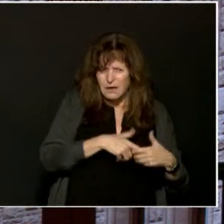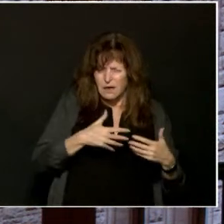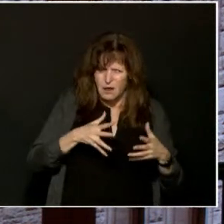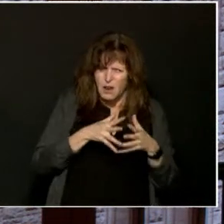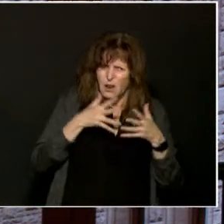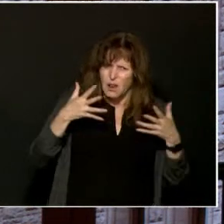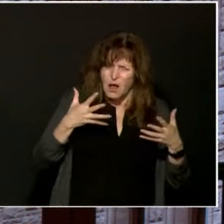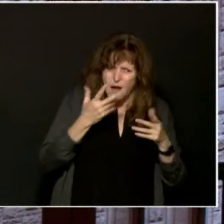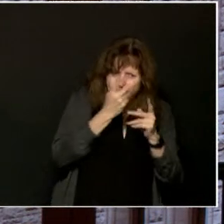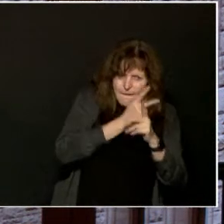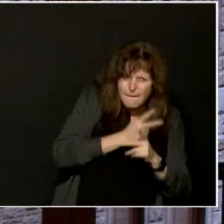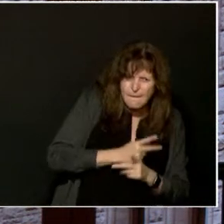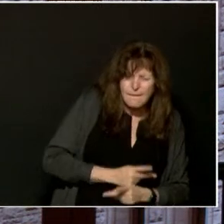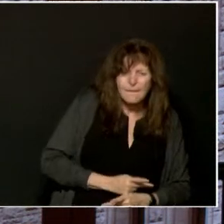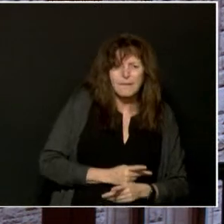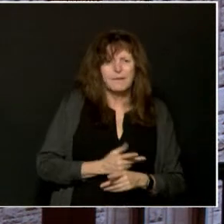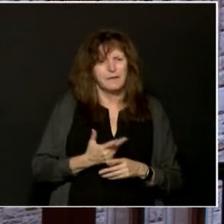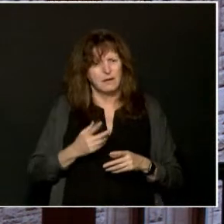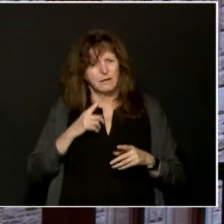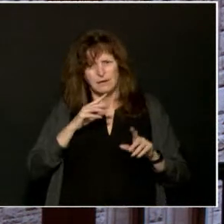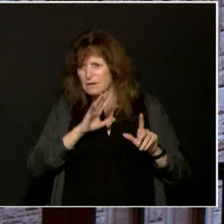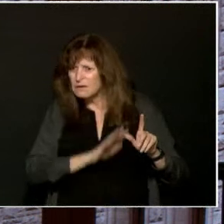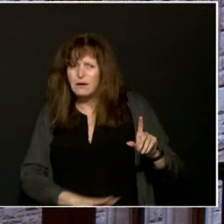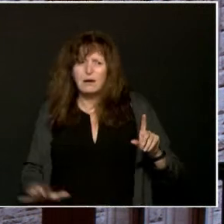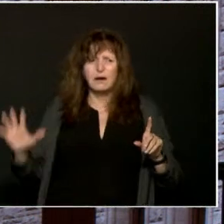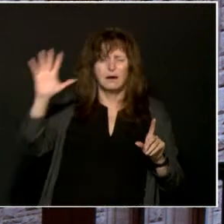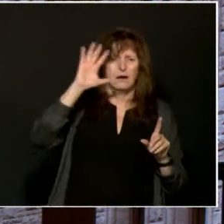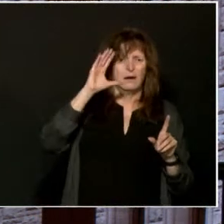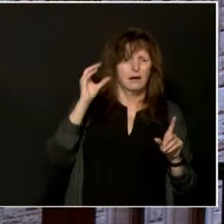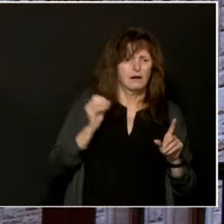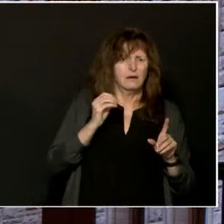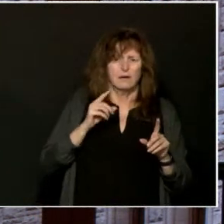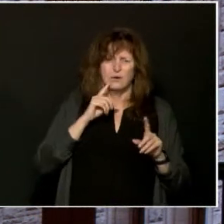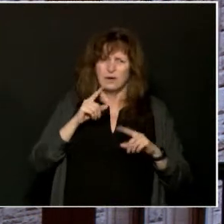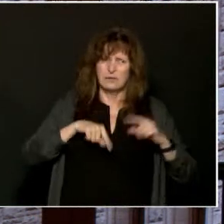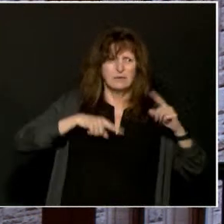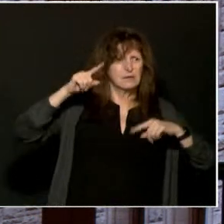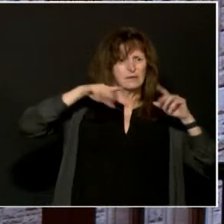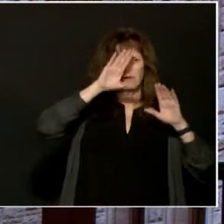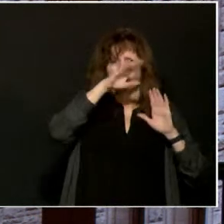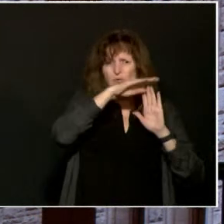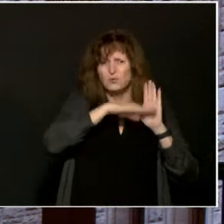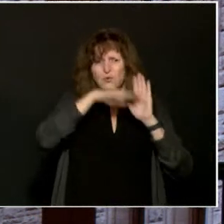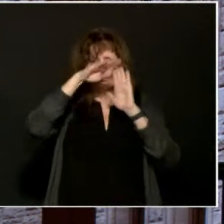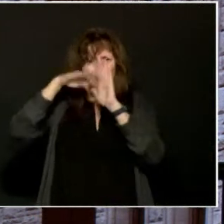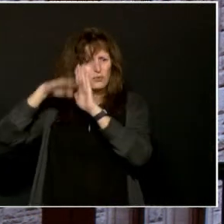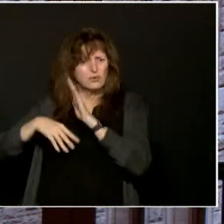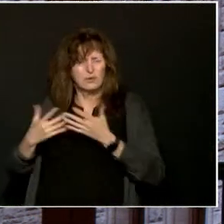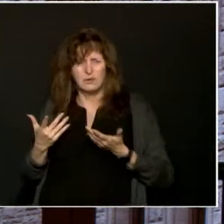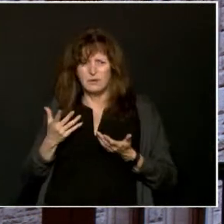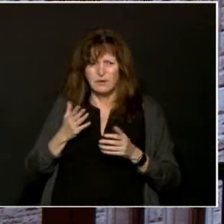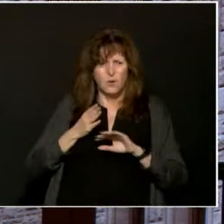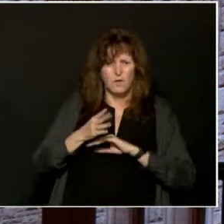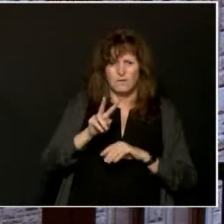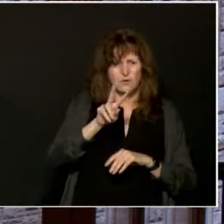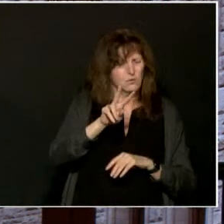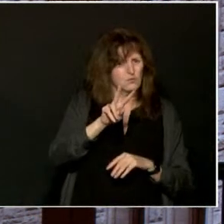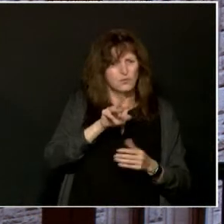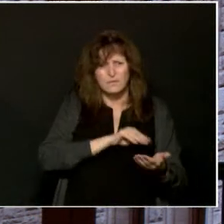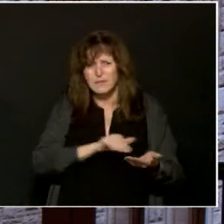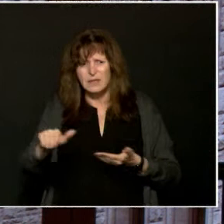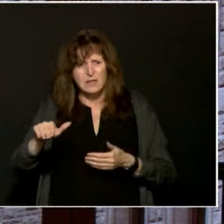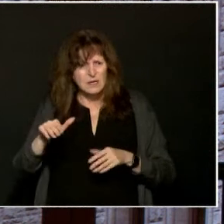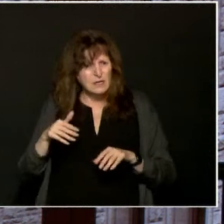and different areas as you deal with well over 2 million students and 5,000 schools. So